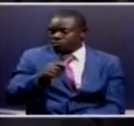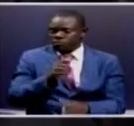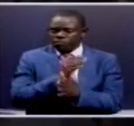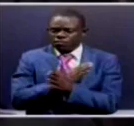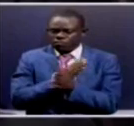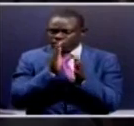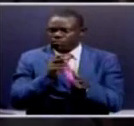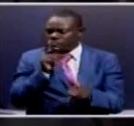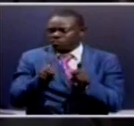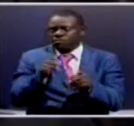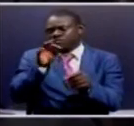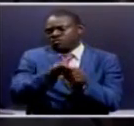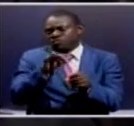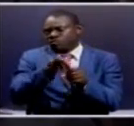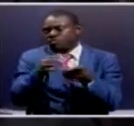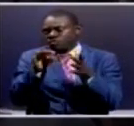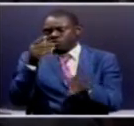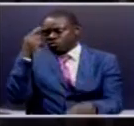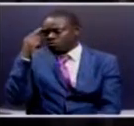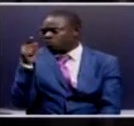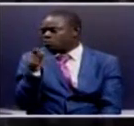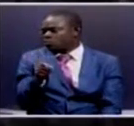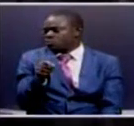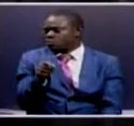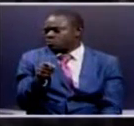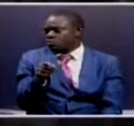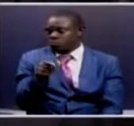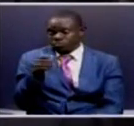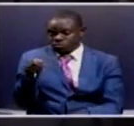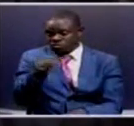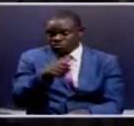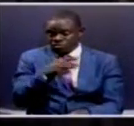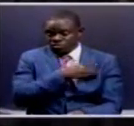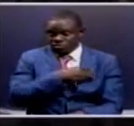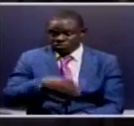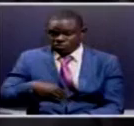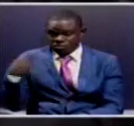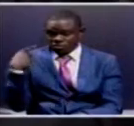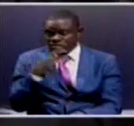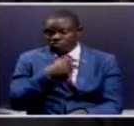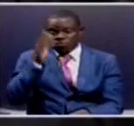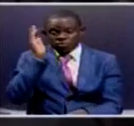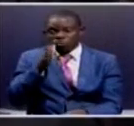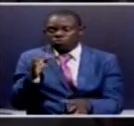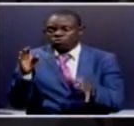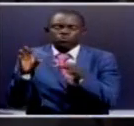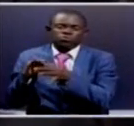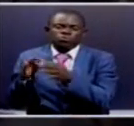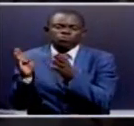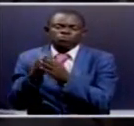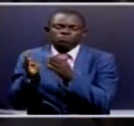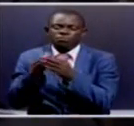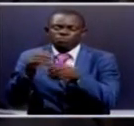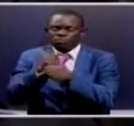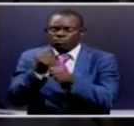the amendments, during the forum, and I don't see them going to Parliament and capitulating and enacting something